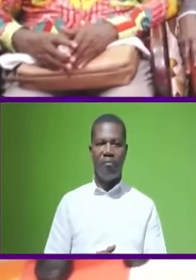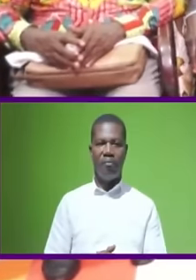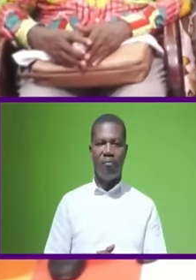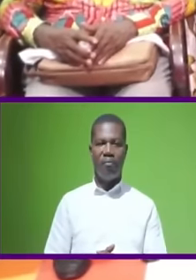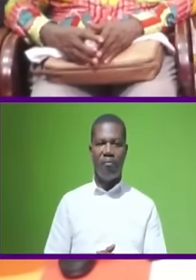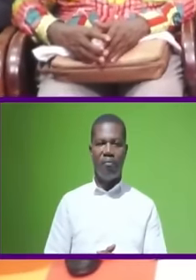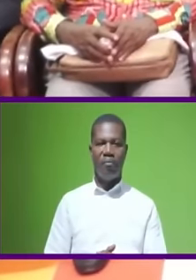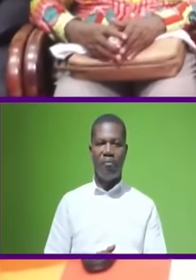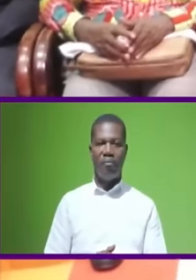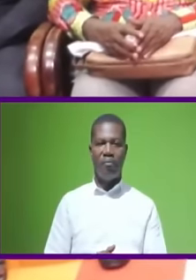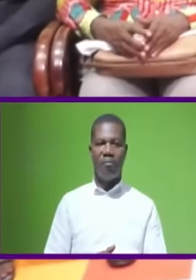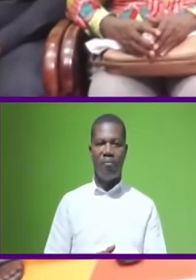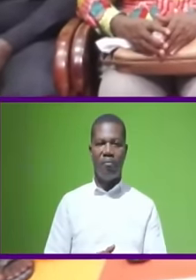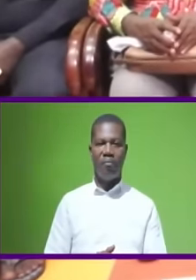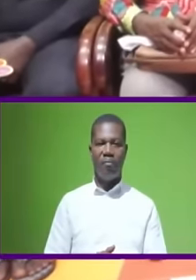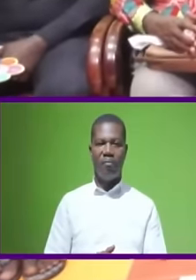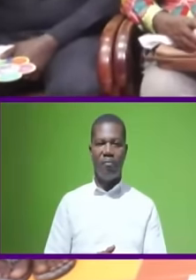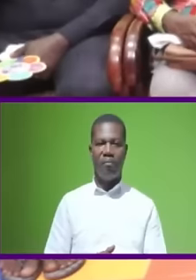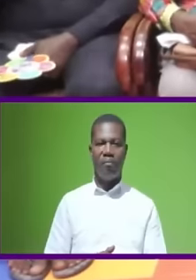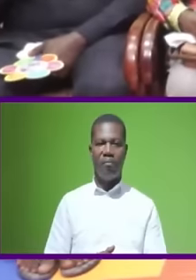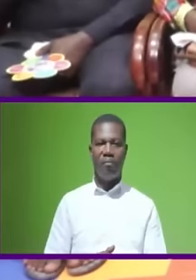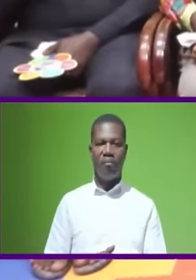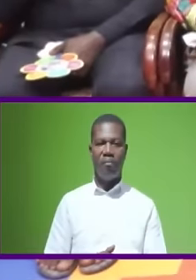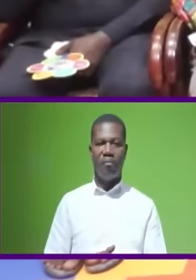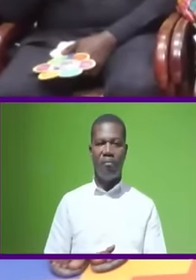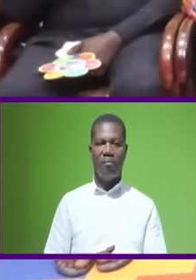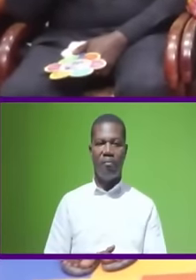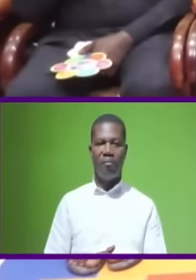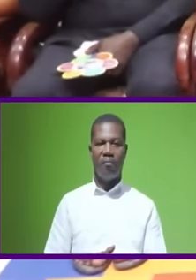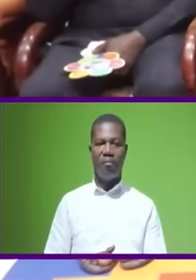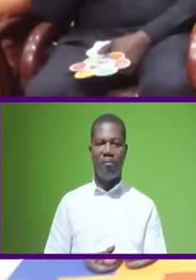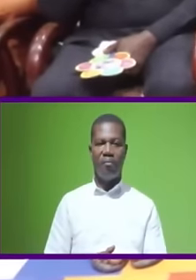through the word of God that I can deliver it to you.